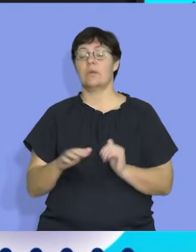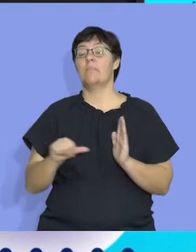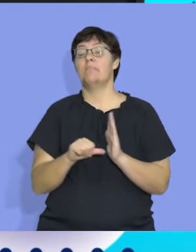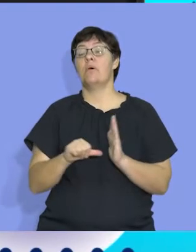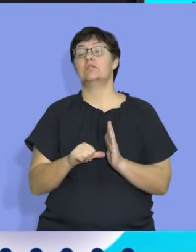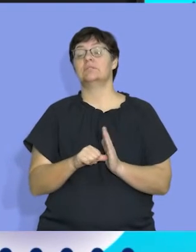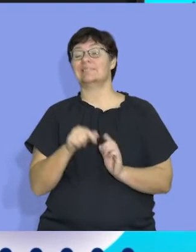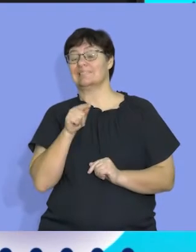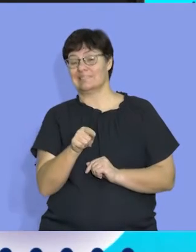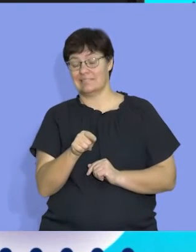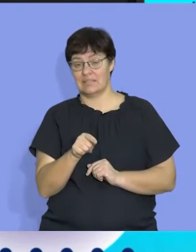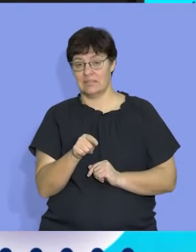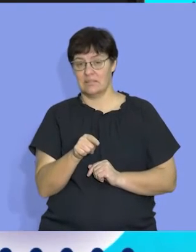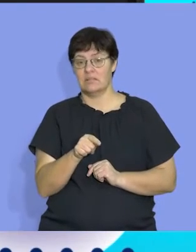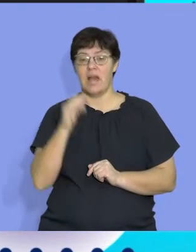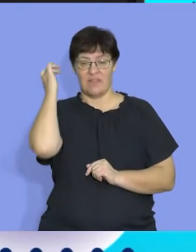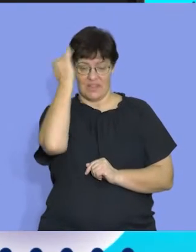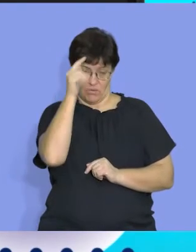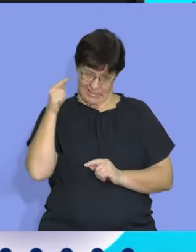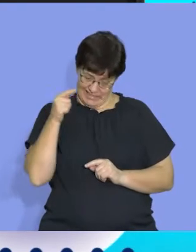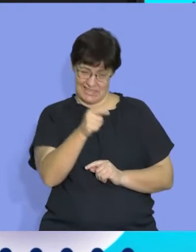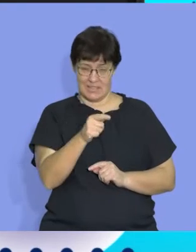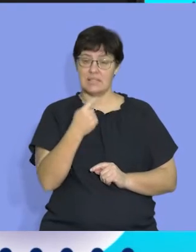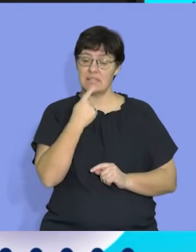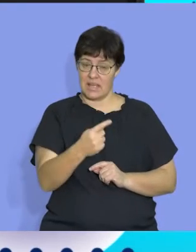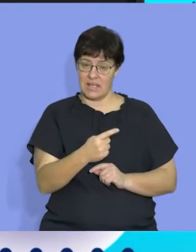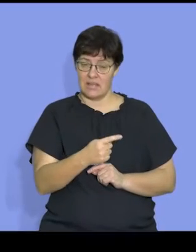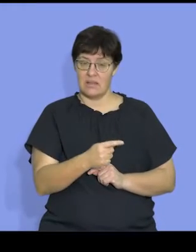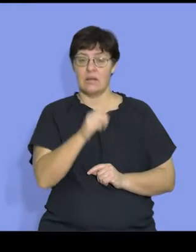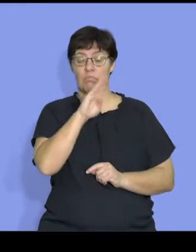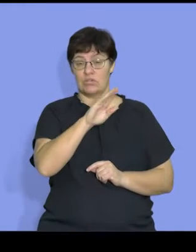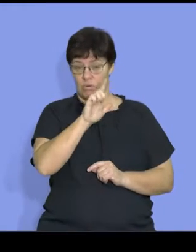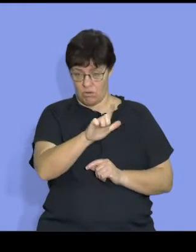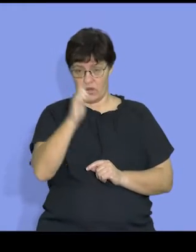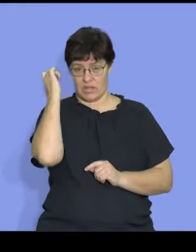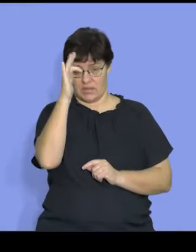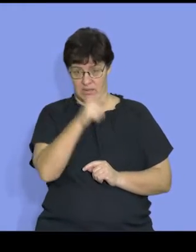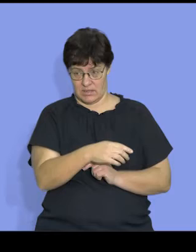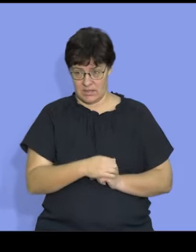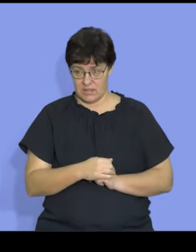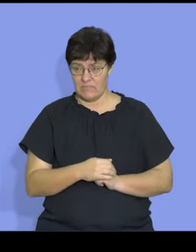this statement is the theory itself, which says Bronsted-Lowry.